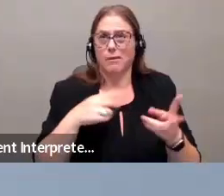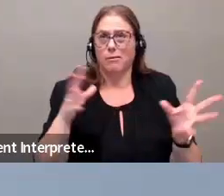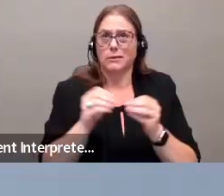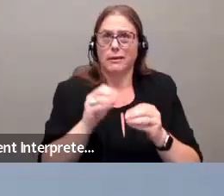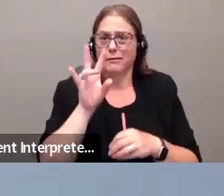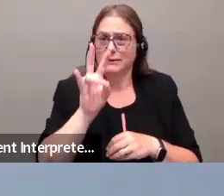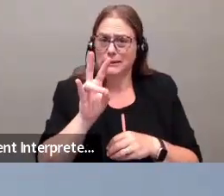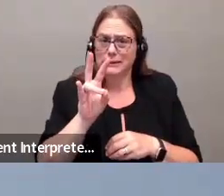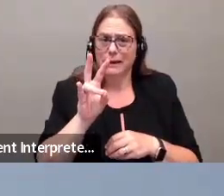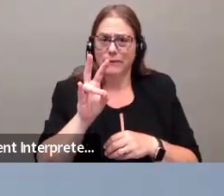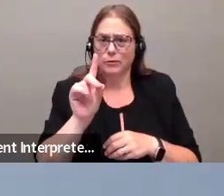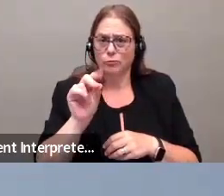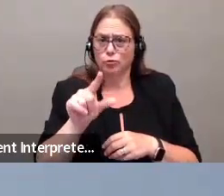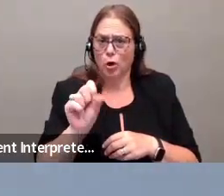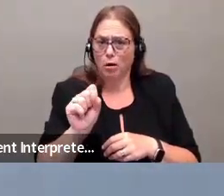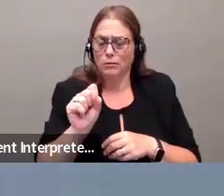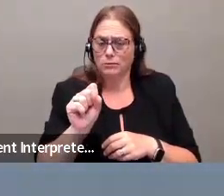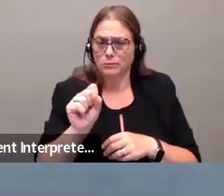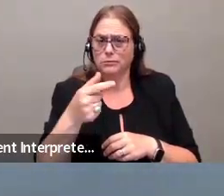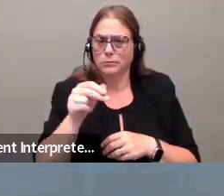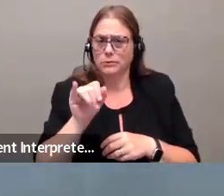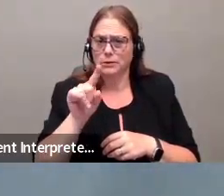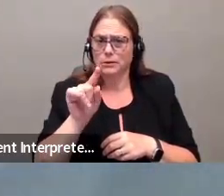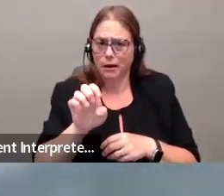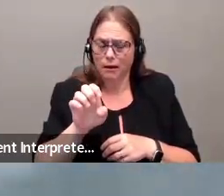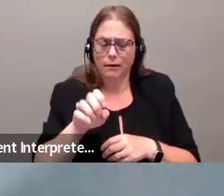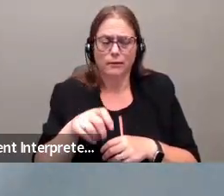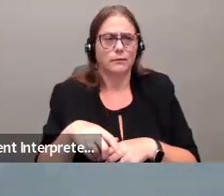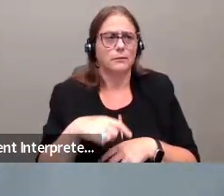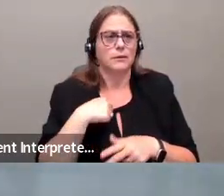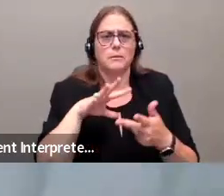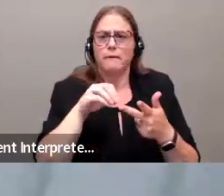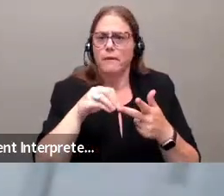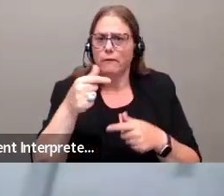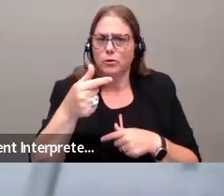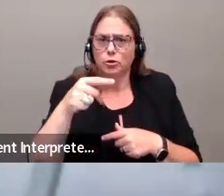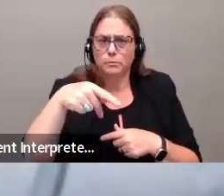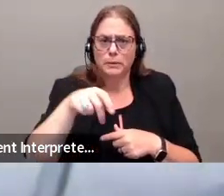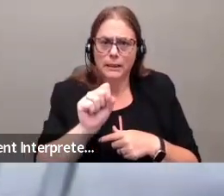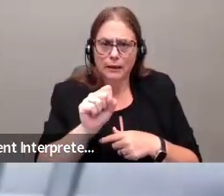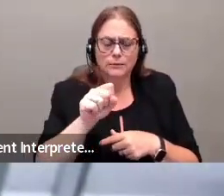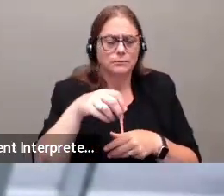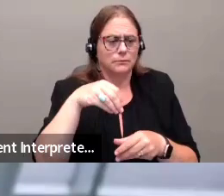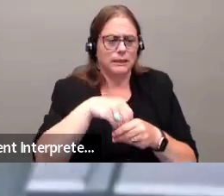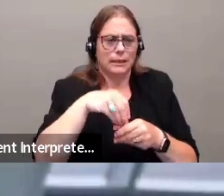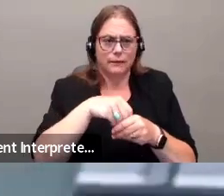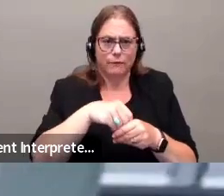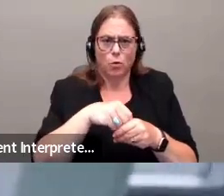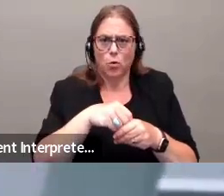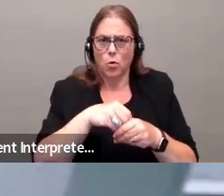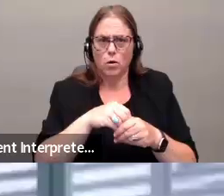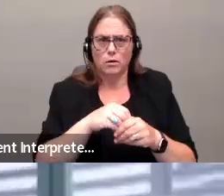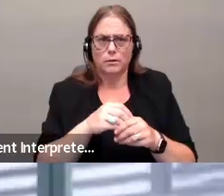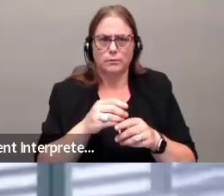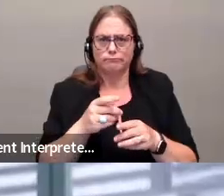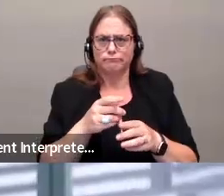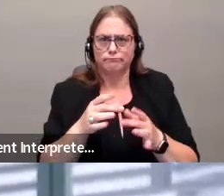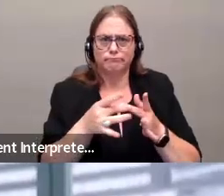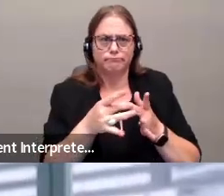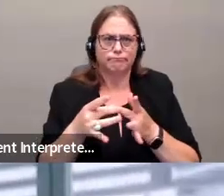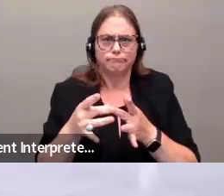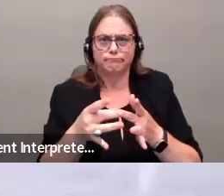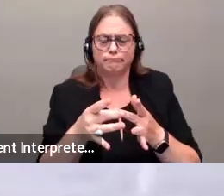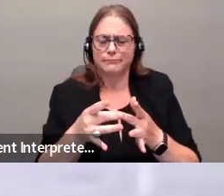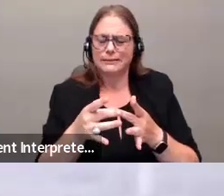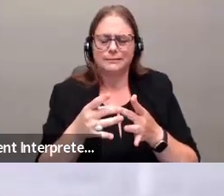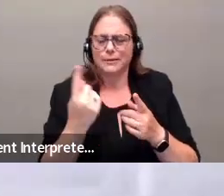been involved in inventing the first accessible GPS and indoor navigation, and it's a constant challenge to figure out how to get